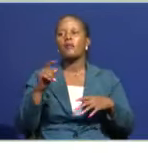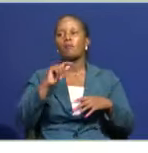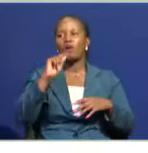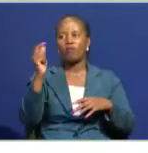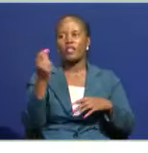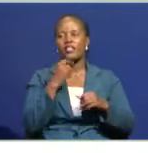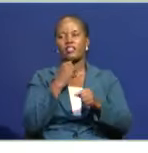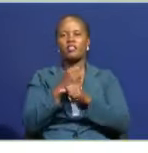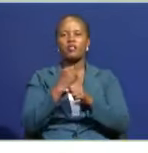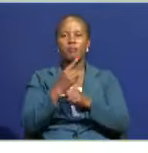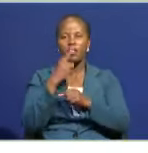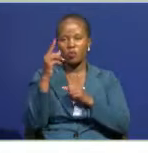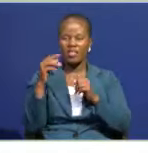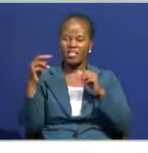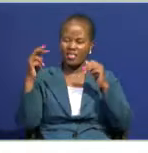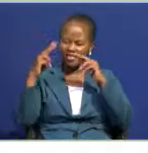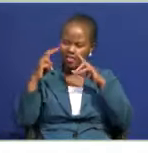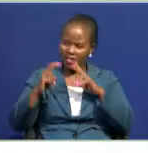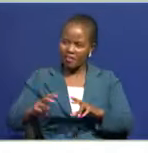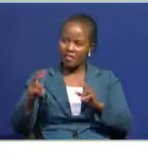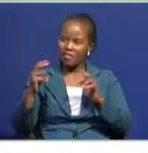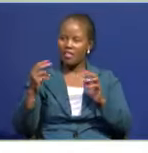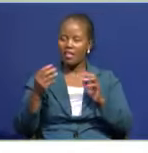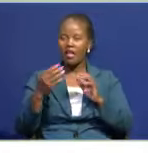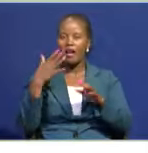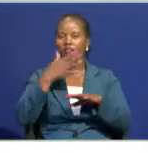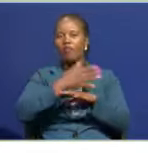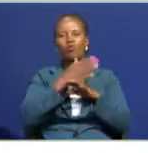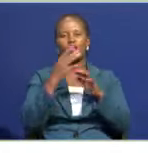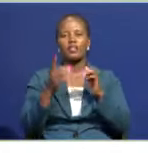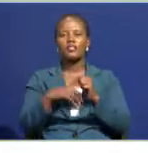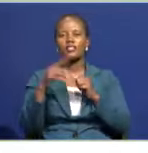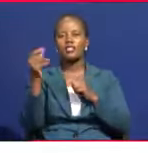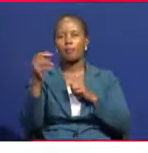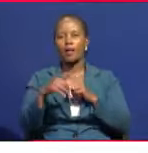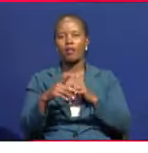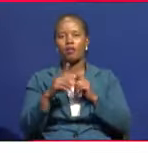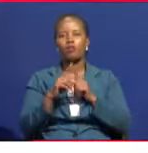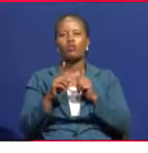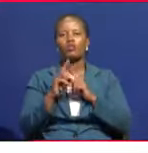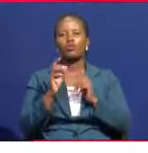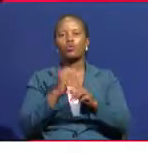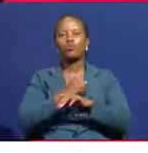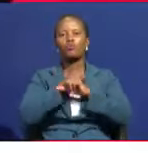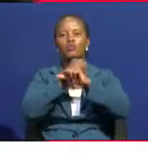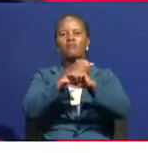themselves checked every 6 months after the age of 40 to prevent this avoidable blindness.